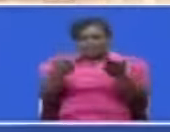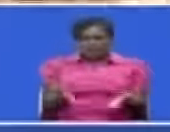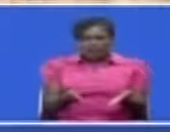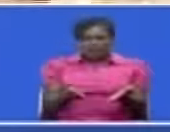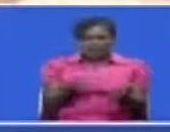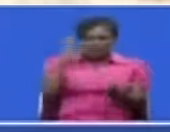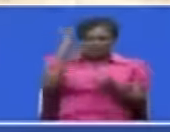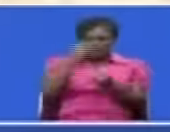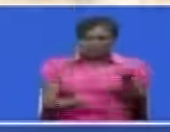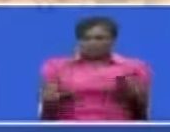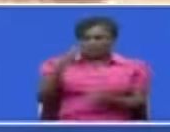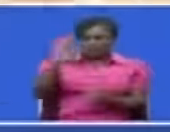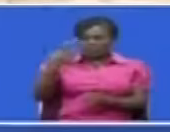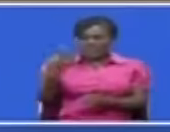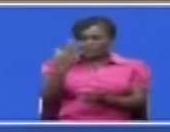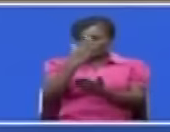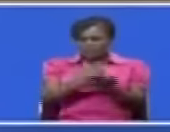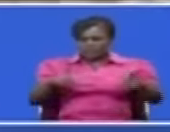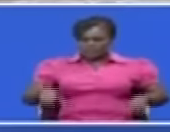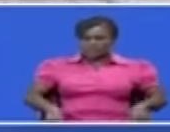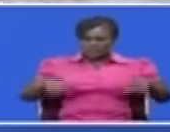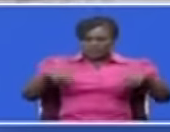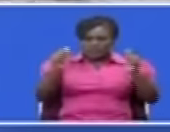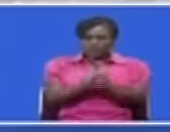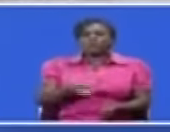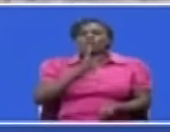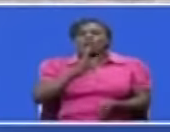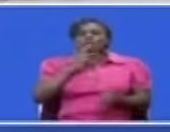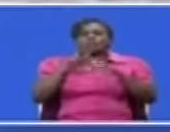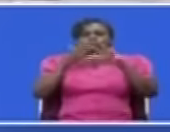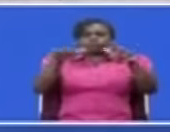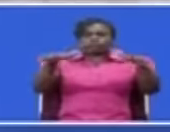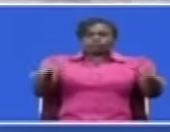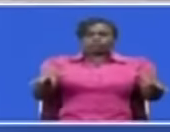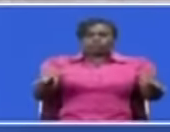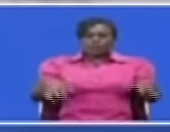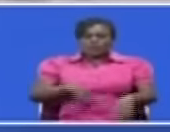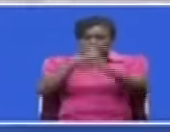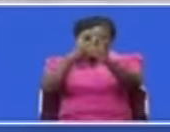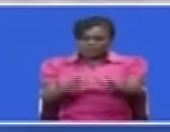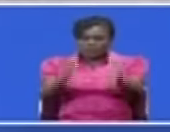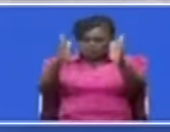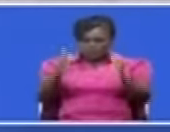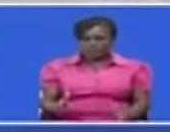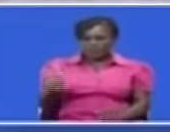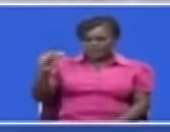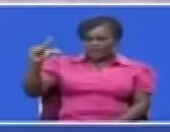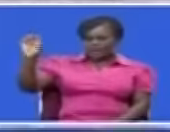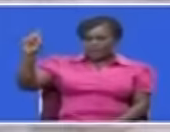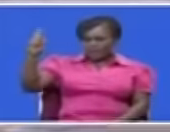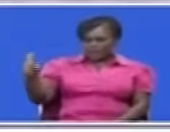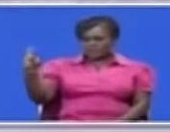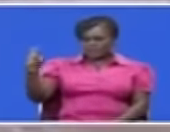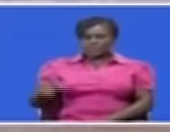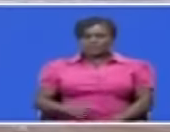end of our three-part series, Living with Floods. Alex Chamwada for KTN News.